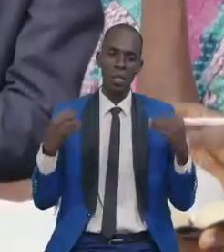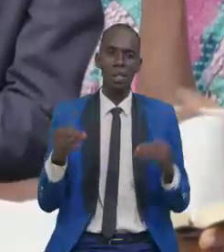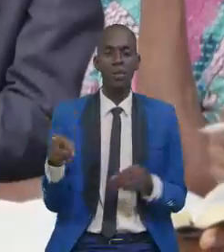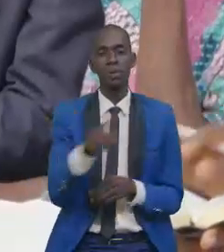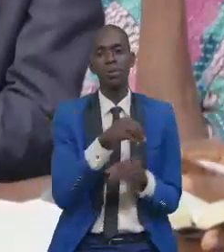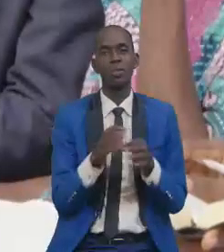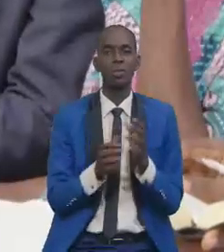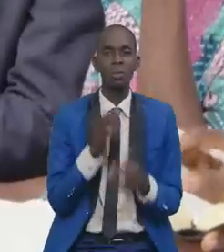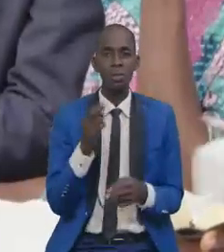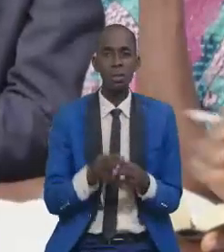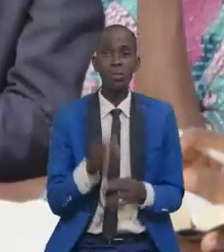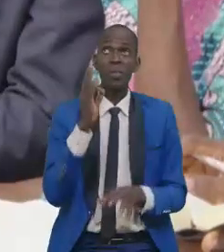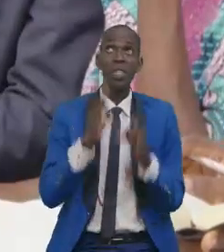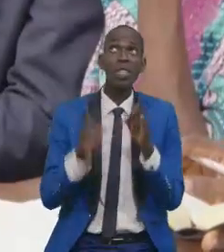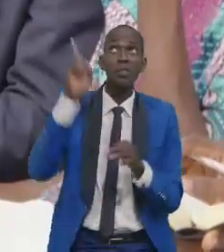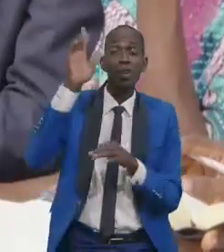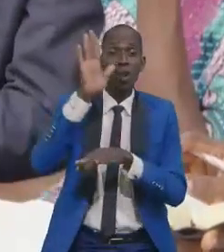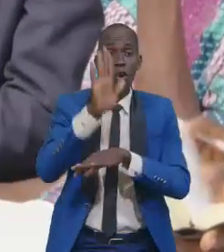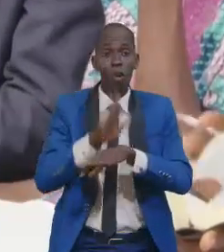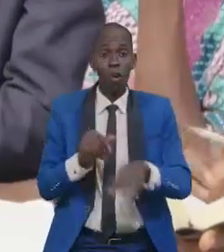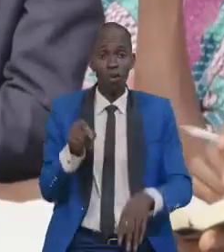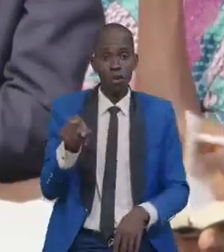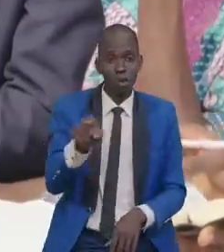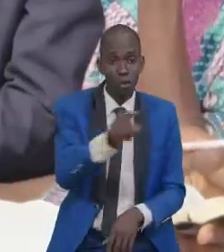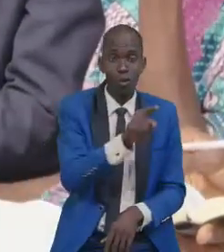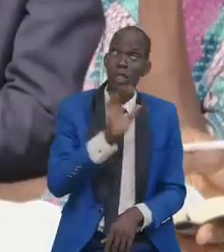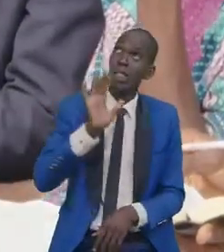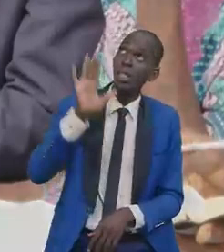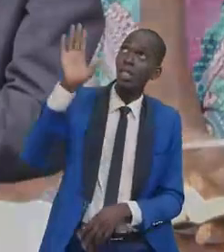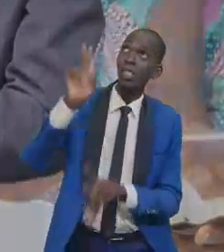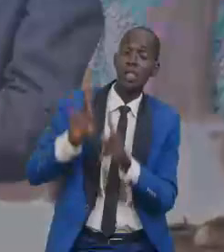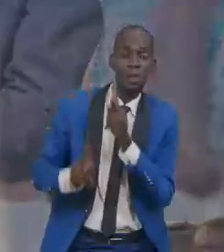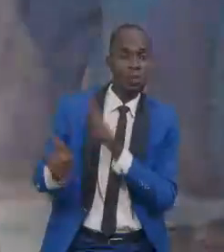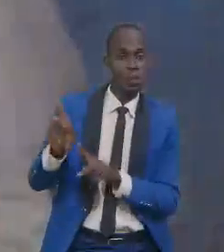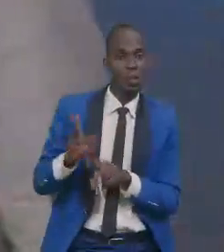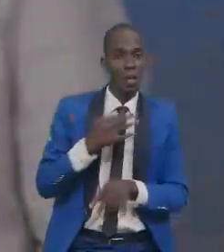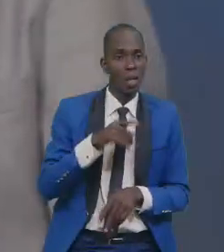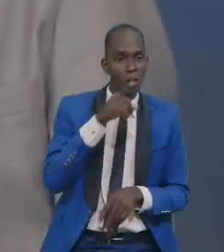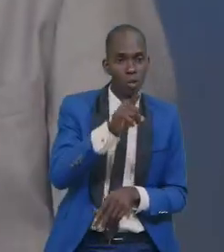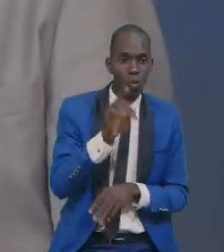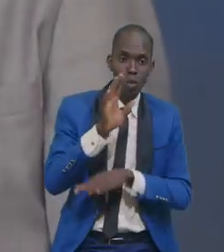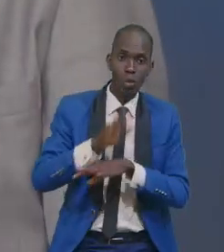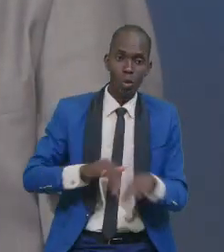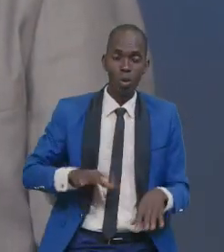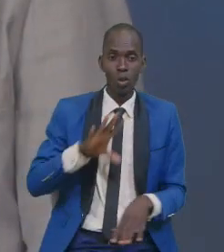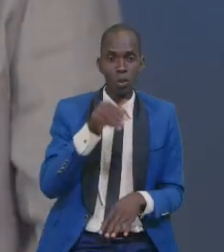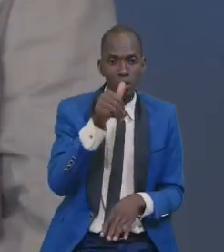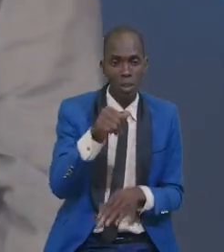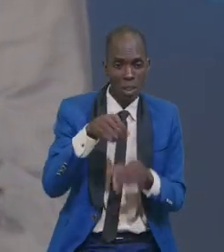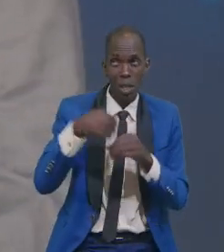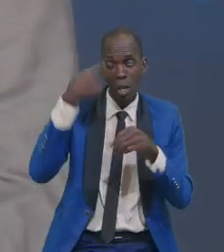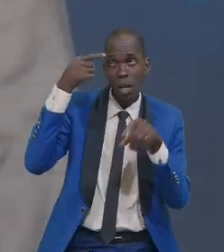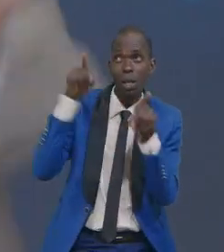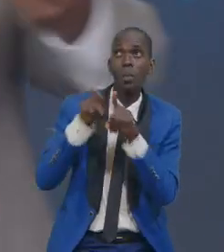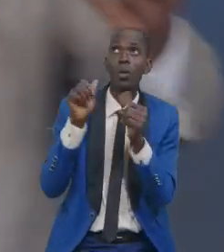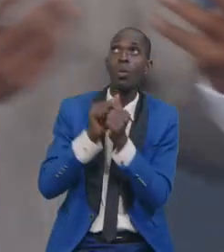Yes. If he calls you his people, and you call yourself in agreement with him, his